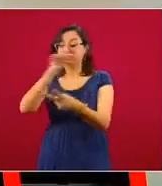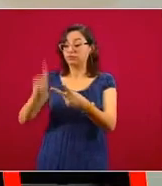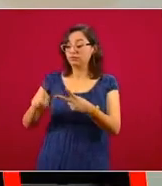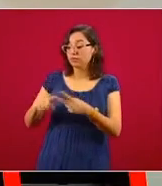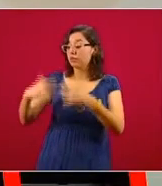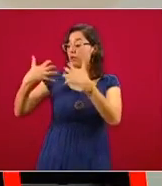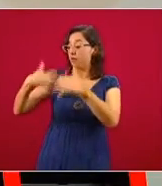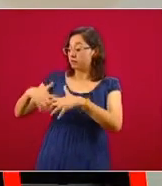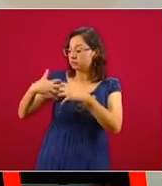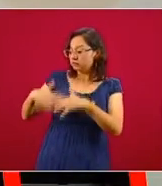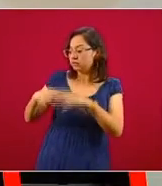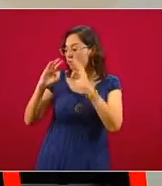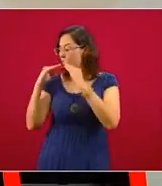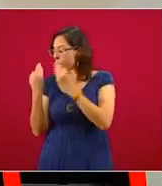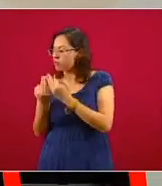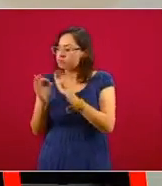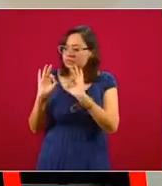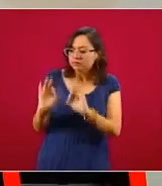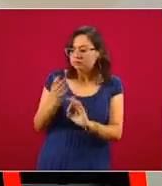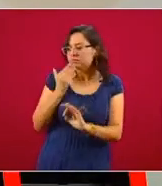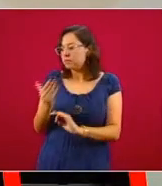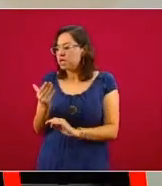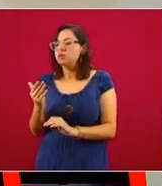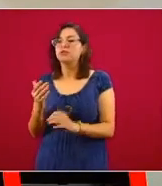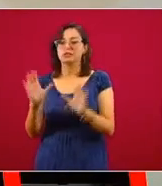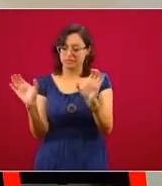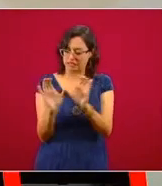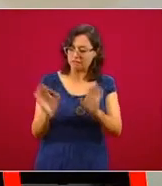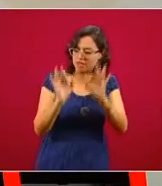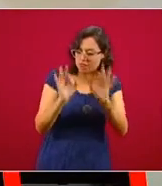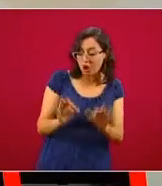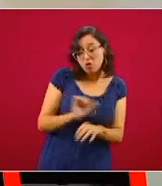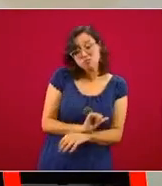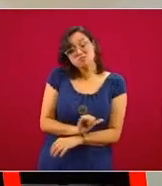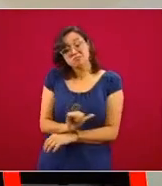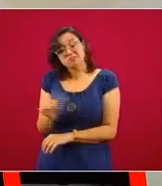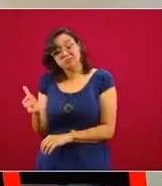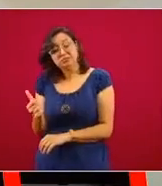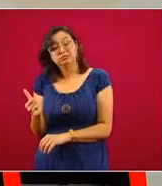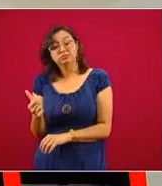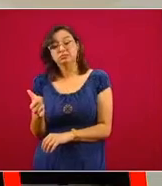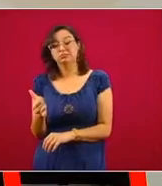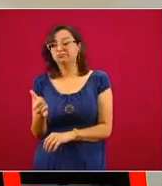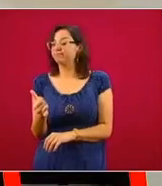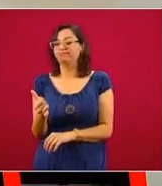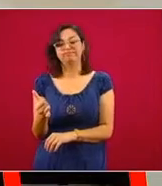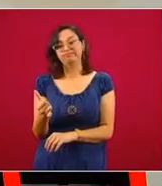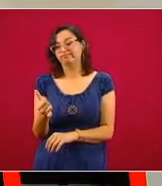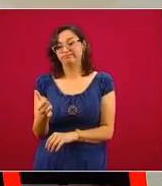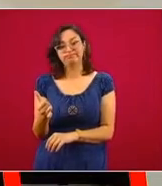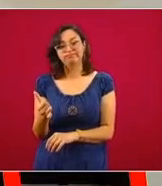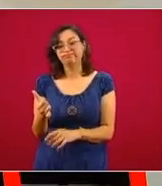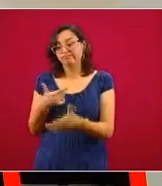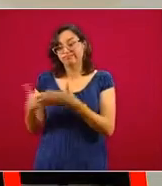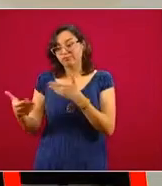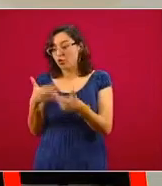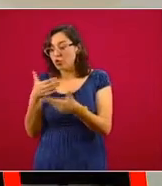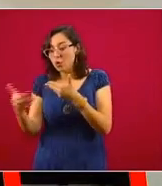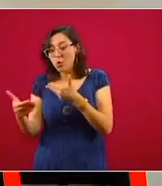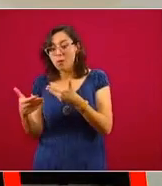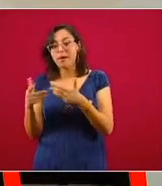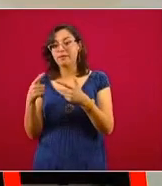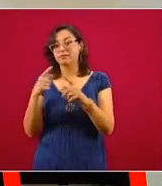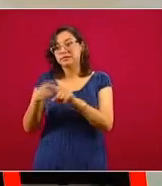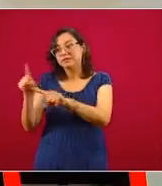are certified and they're used a lot in social service, and we know them and we have experience with them. And there are others that are more